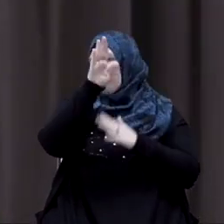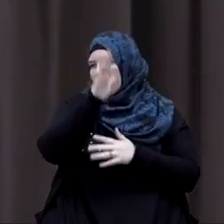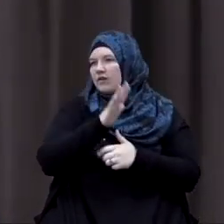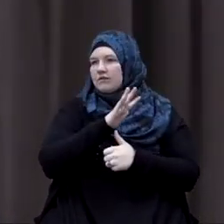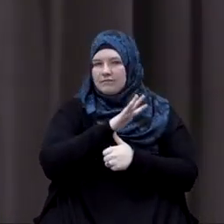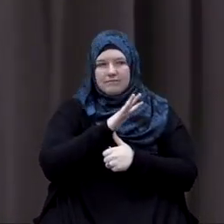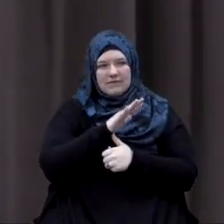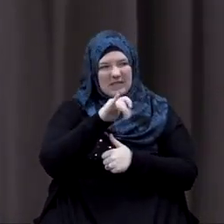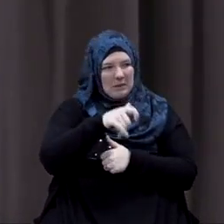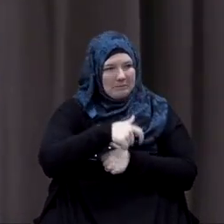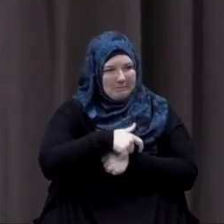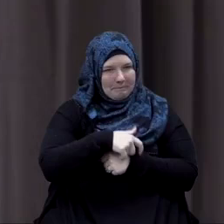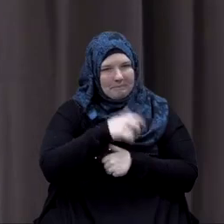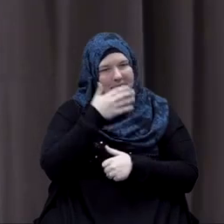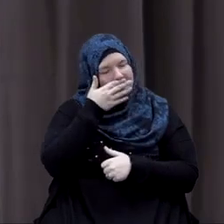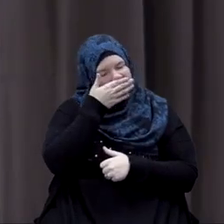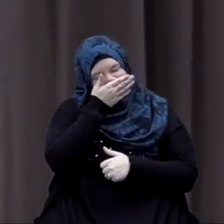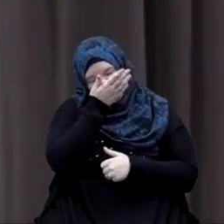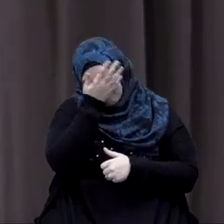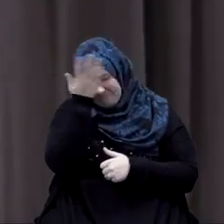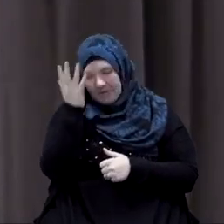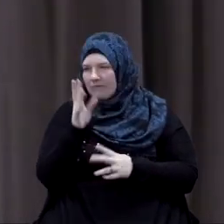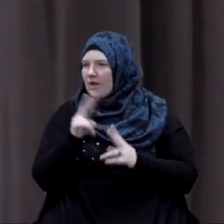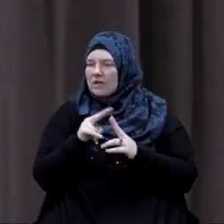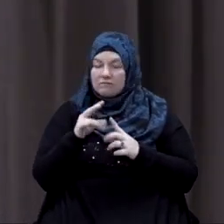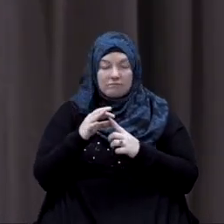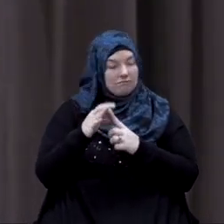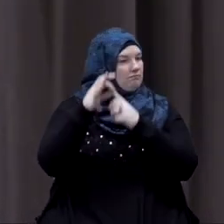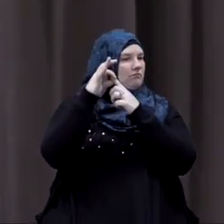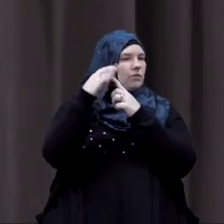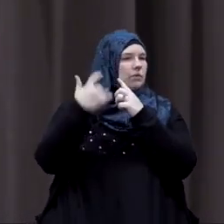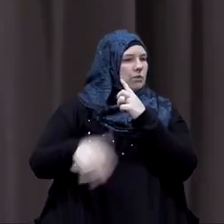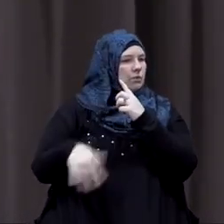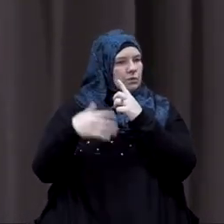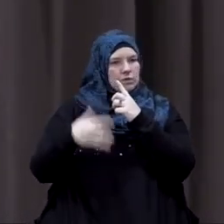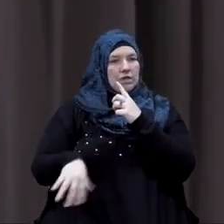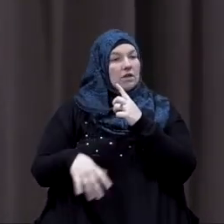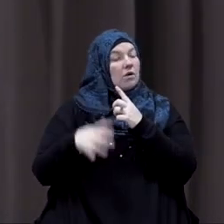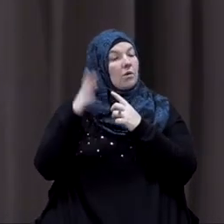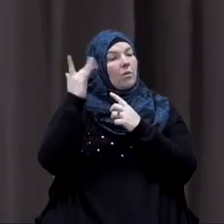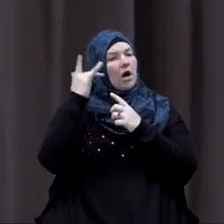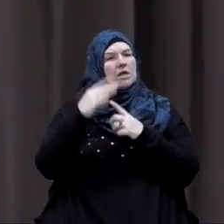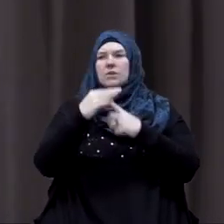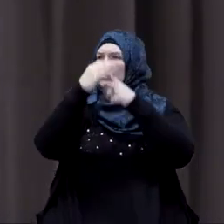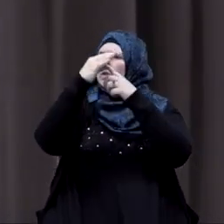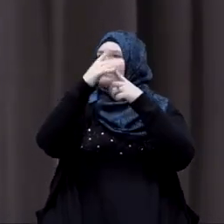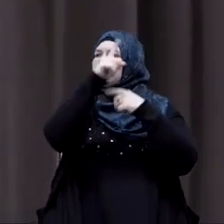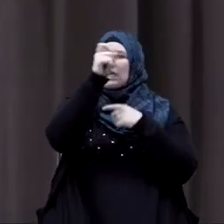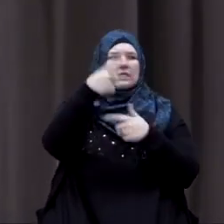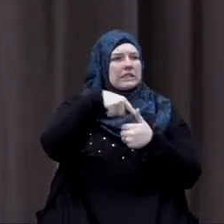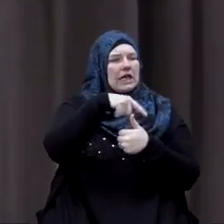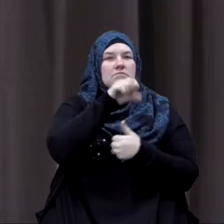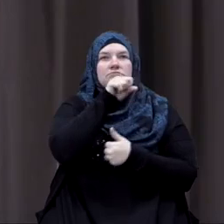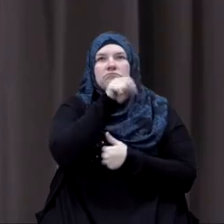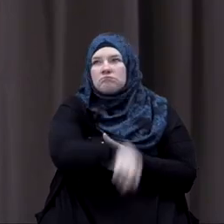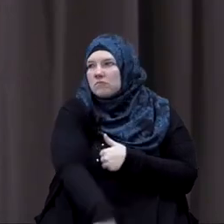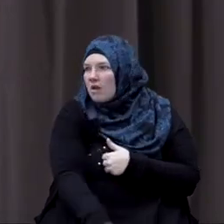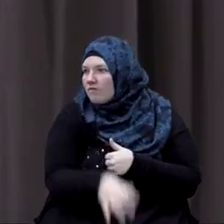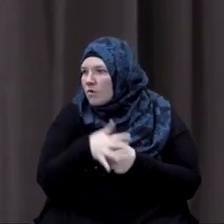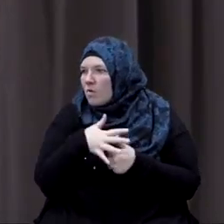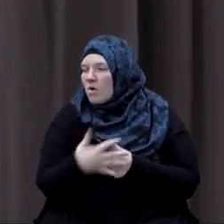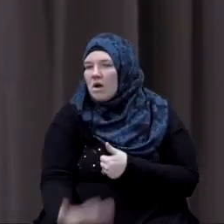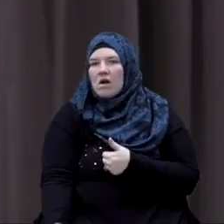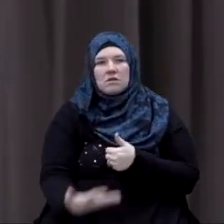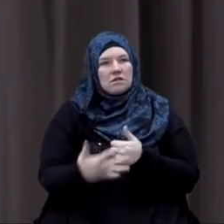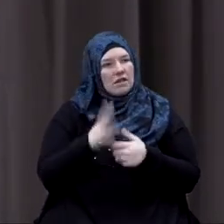Quraniyun Farid. Unique. It was unique in their love of the Quran, in their